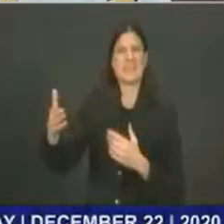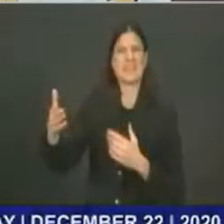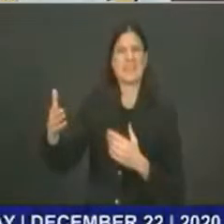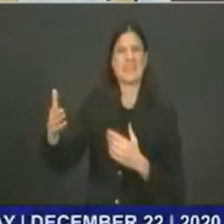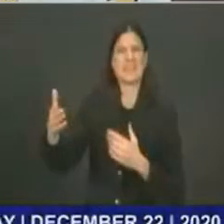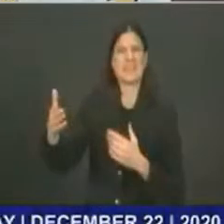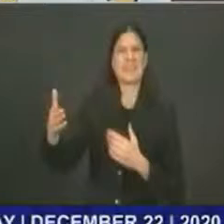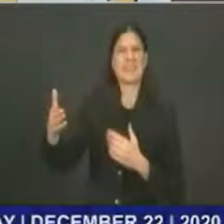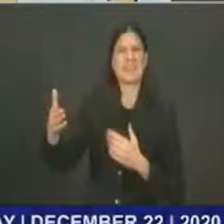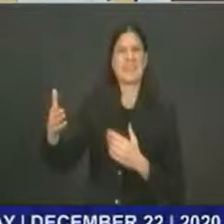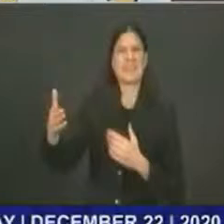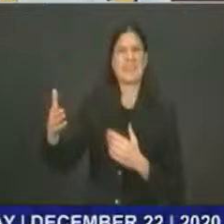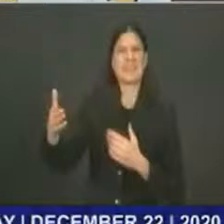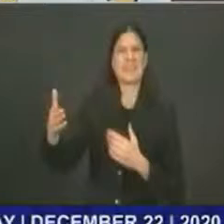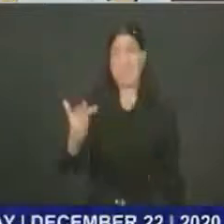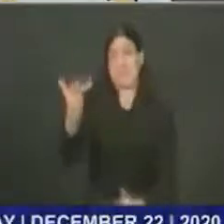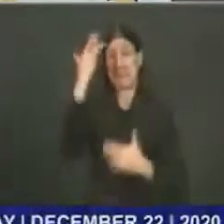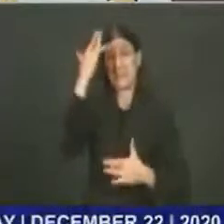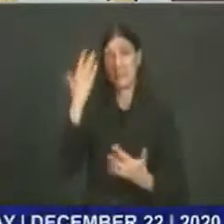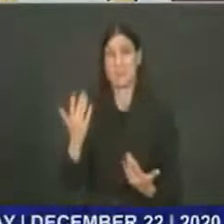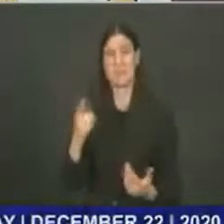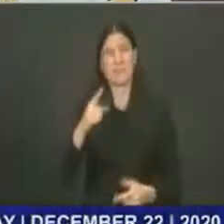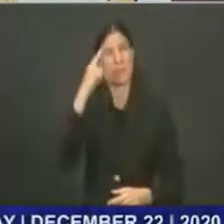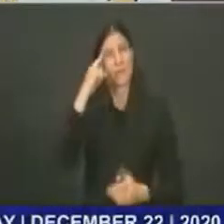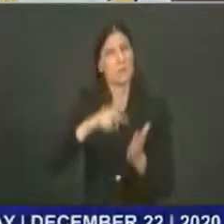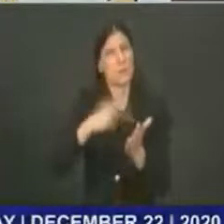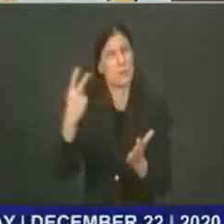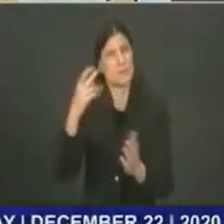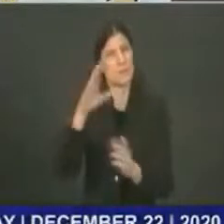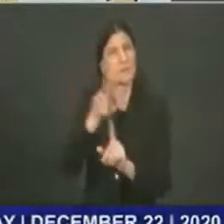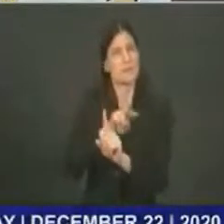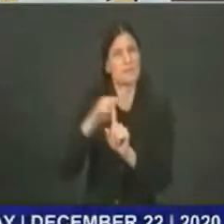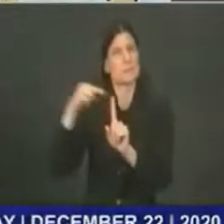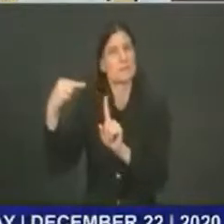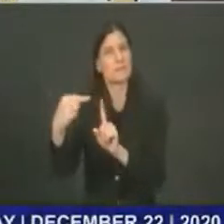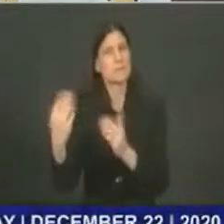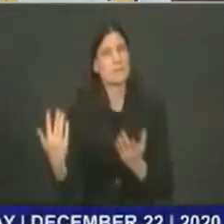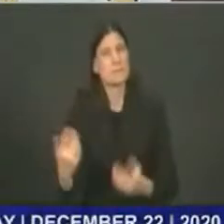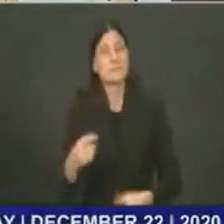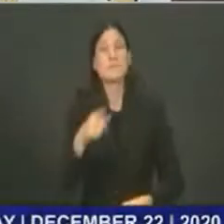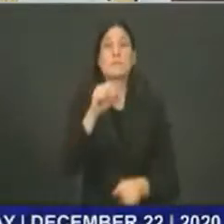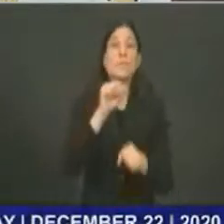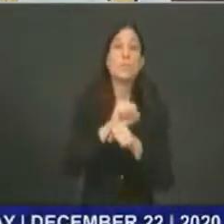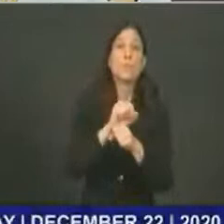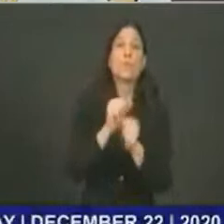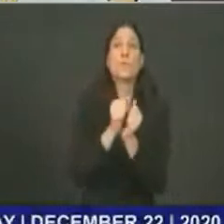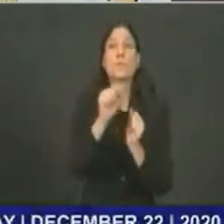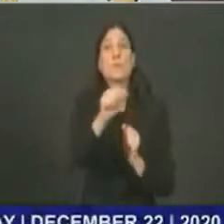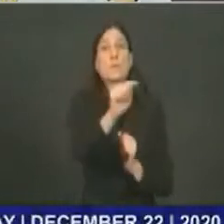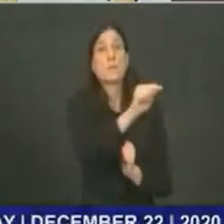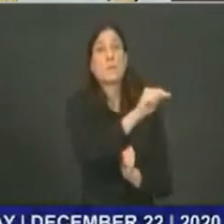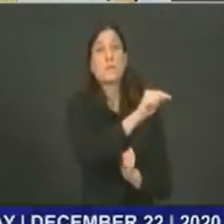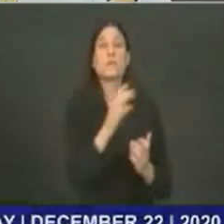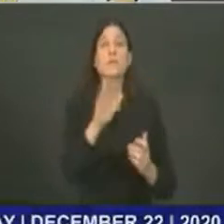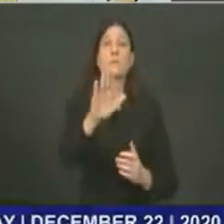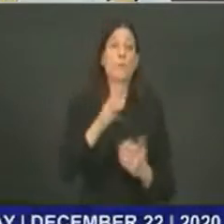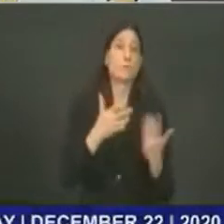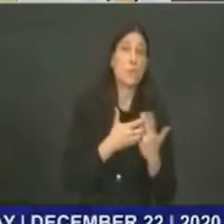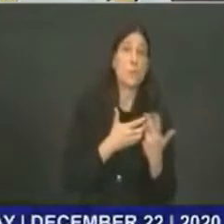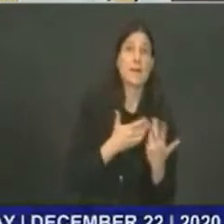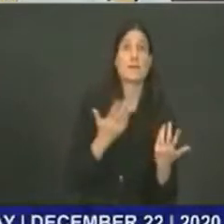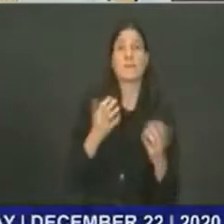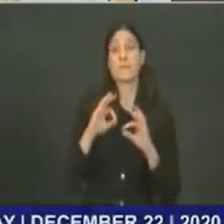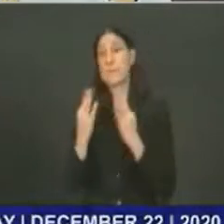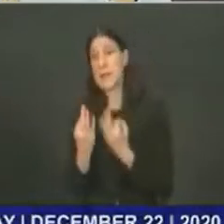Getting tested helps protect your household, your colleagues, your friends, the people that you love. We talk